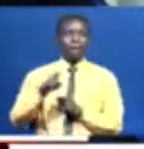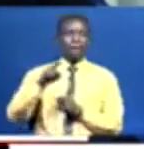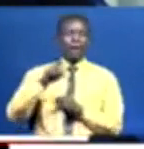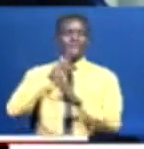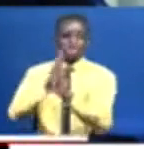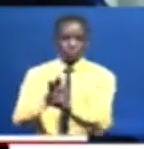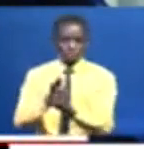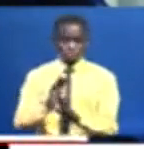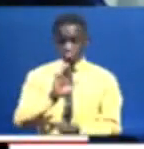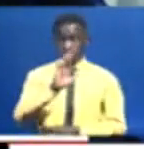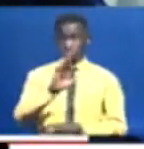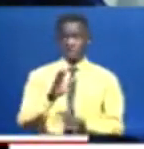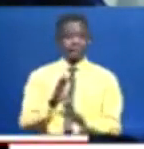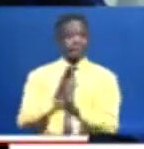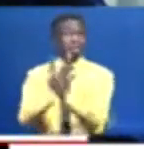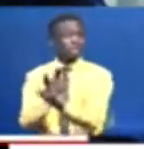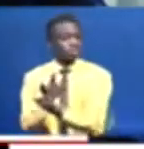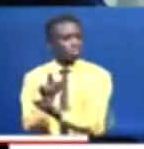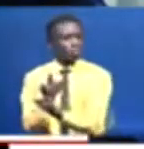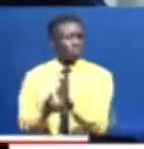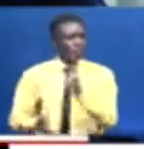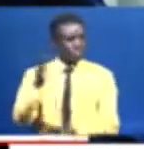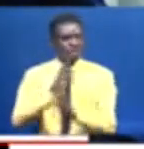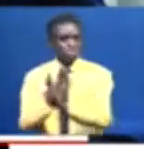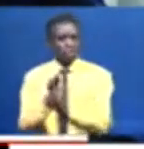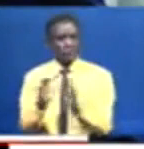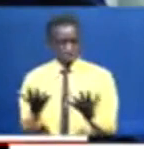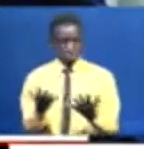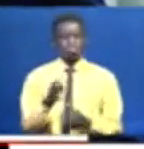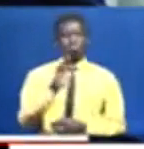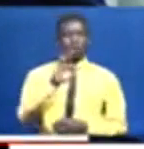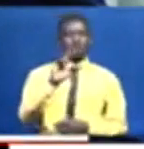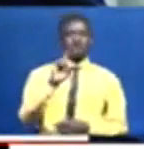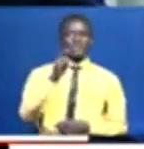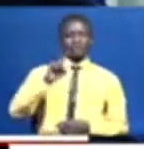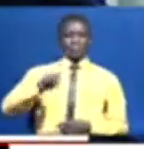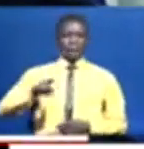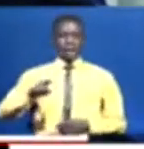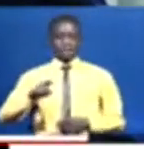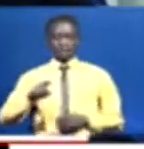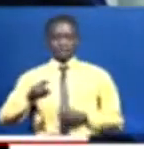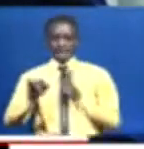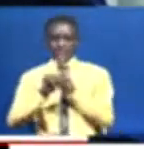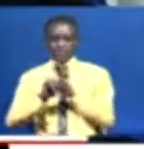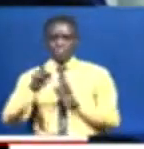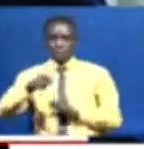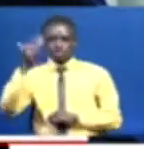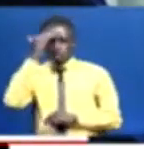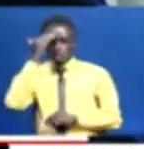By incident response, first of all, be able to identify and mitigate the threat. Ensure